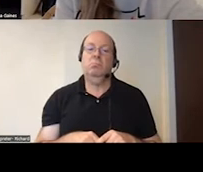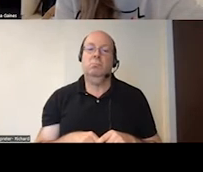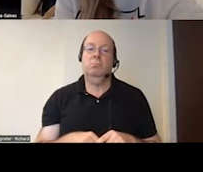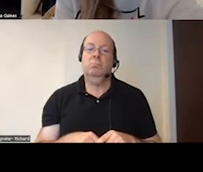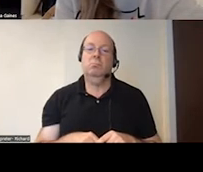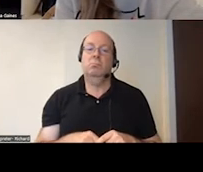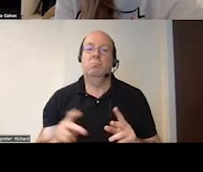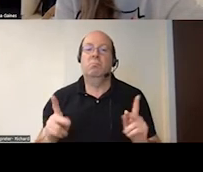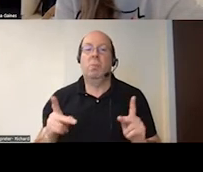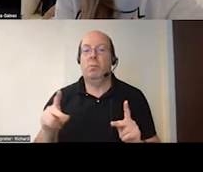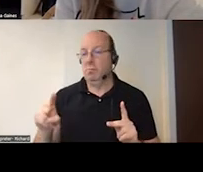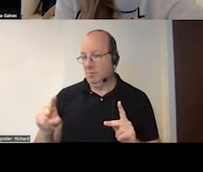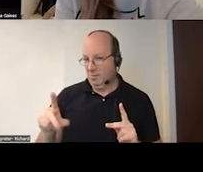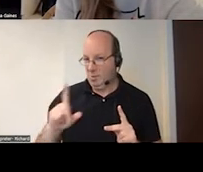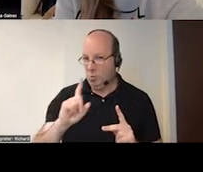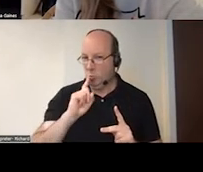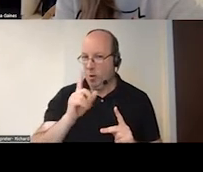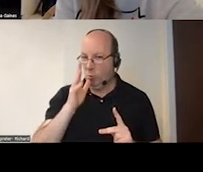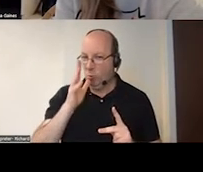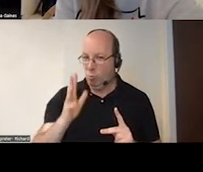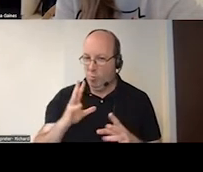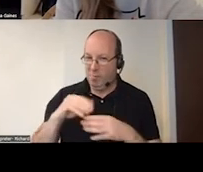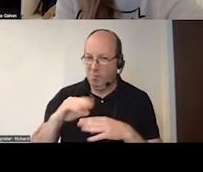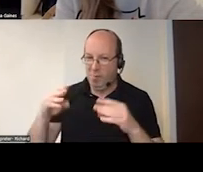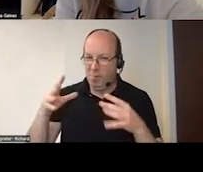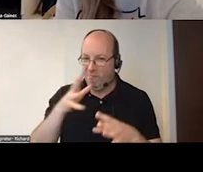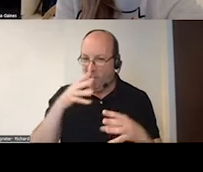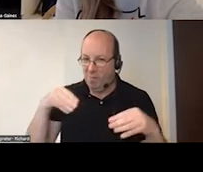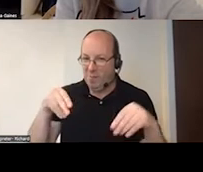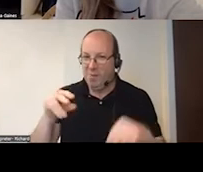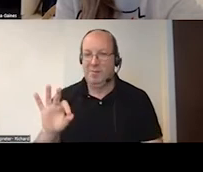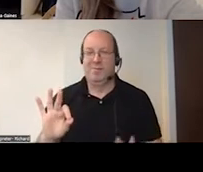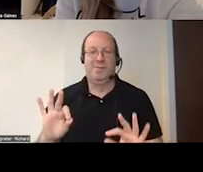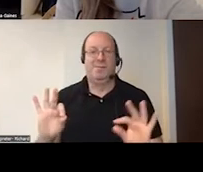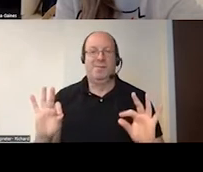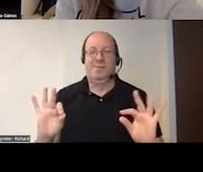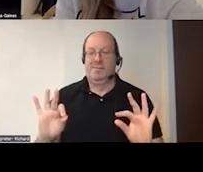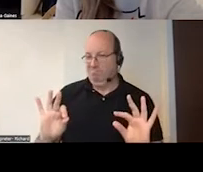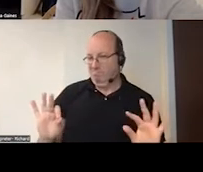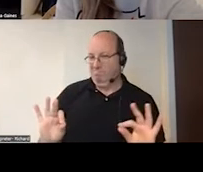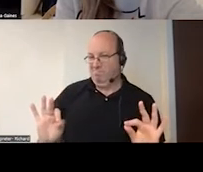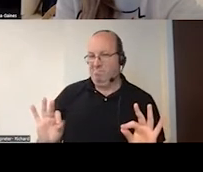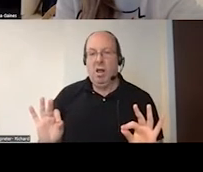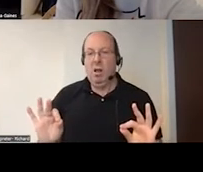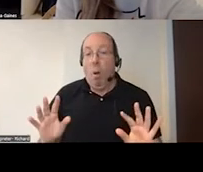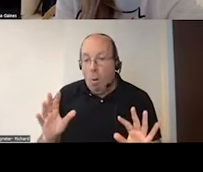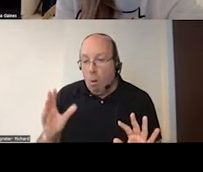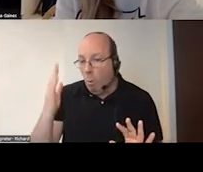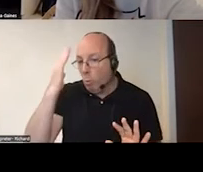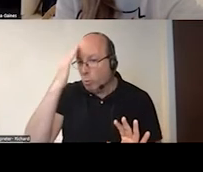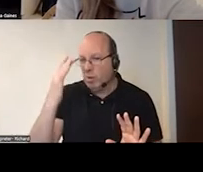you seriously, and, you know, sort of acknowledging that you do know what you're doing. And